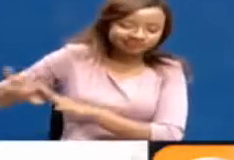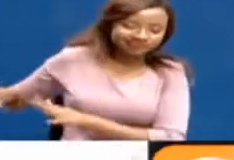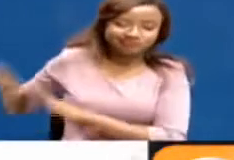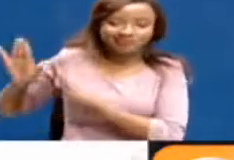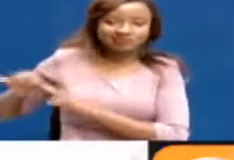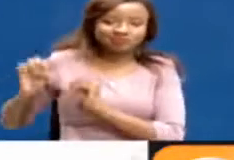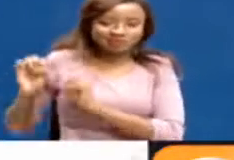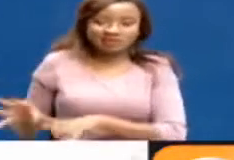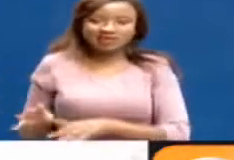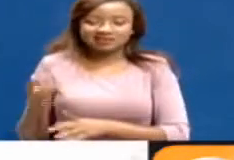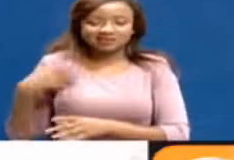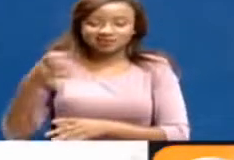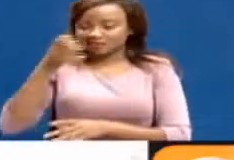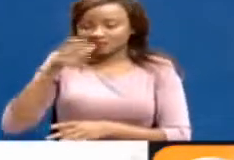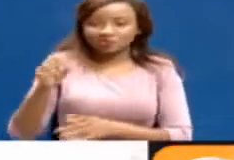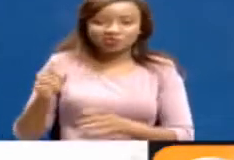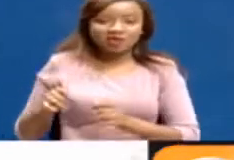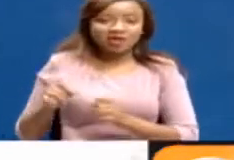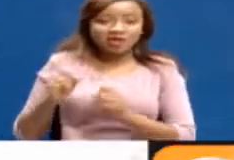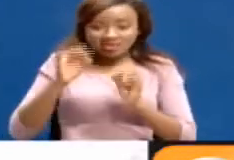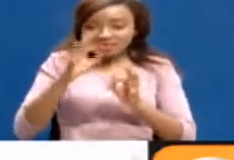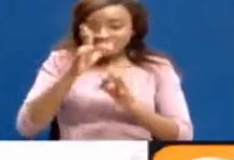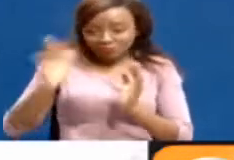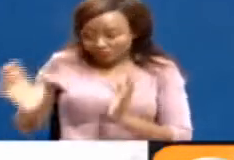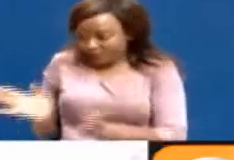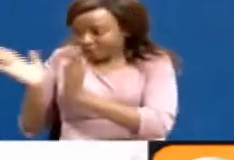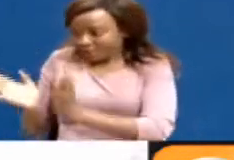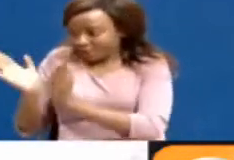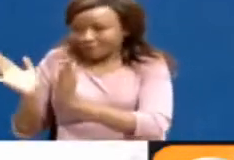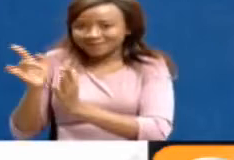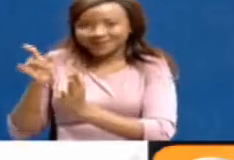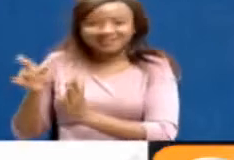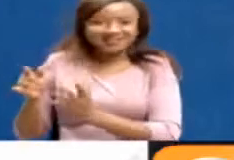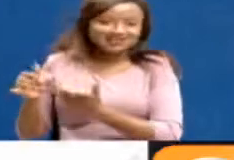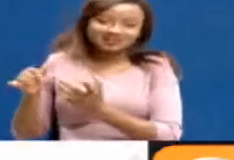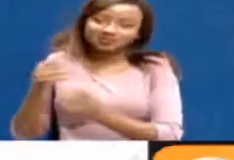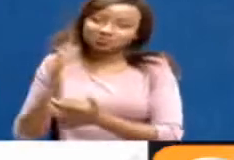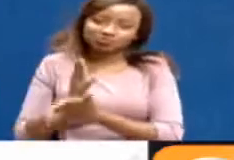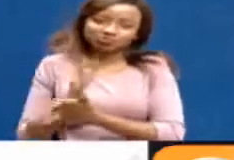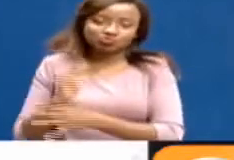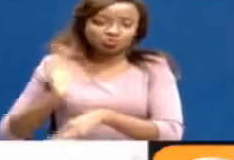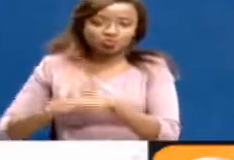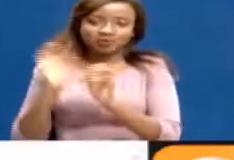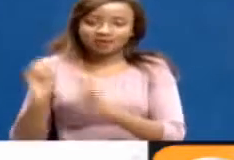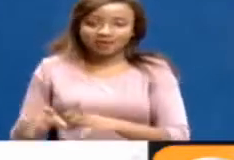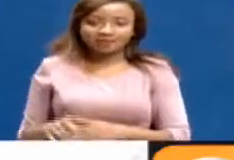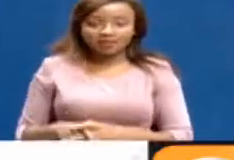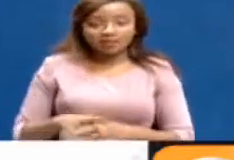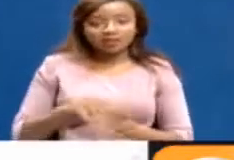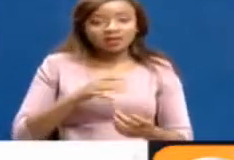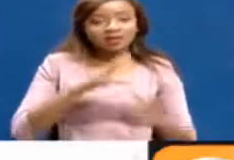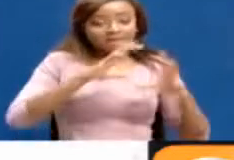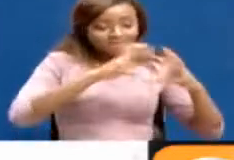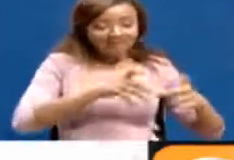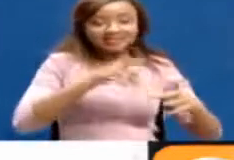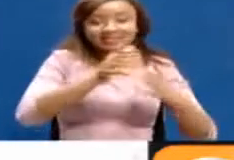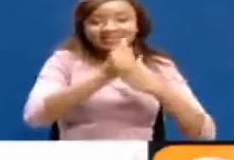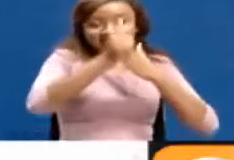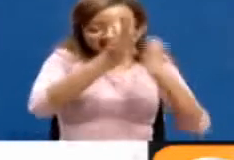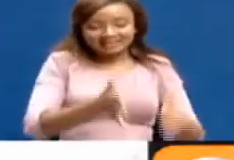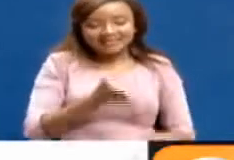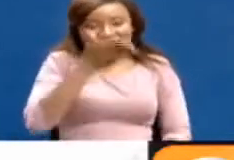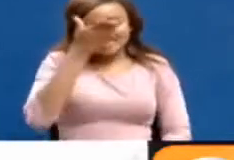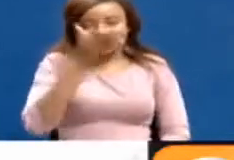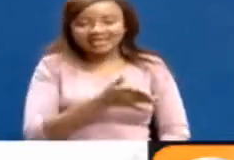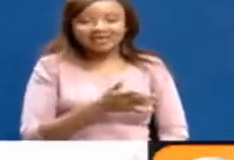those sideshows, they must all know they're doing the wrong thing. The party remains, it's registered, it's a party that's governing this country, and the leader of the party right now,